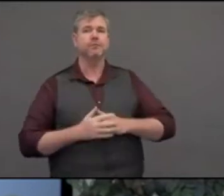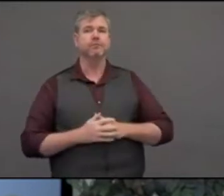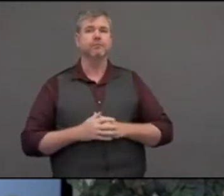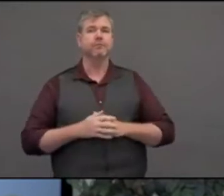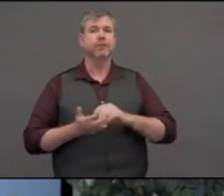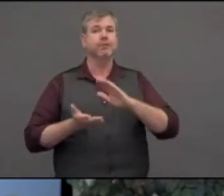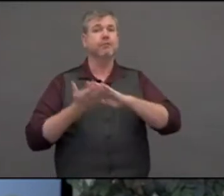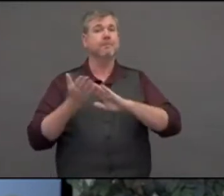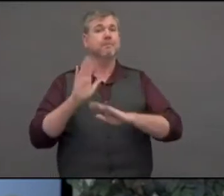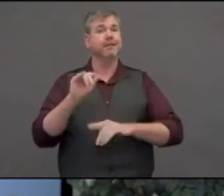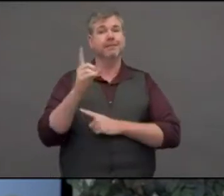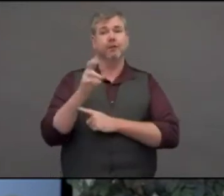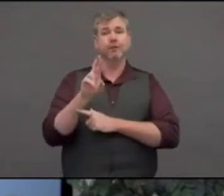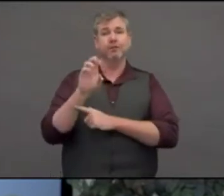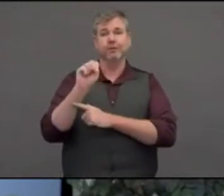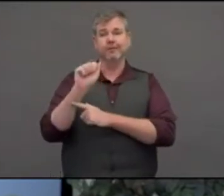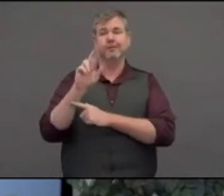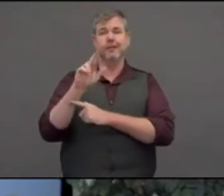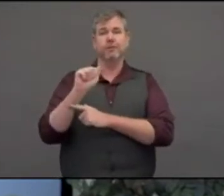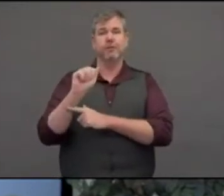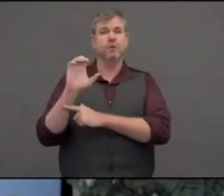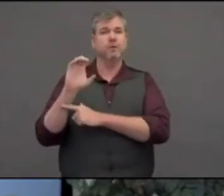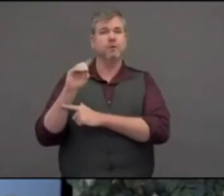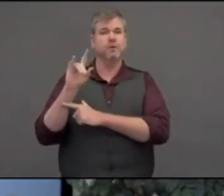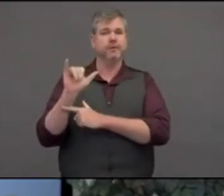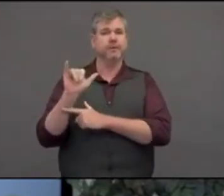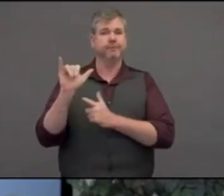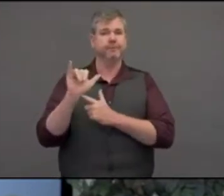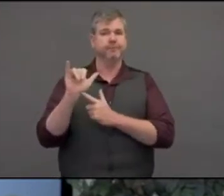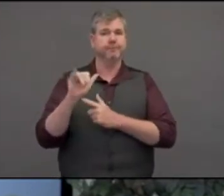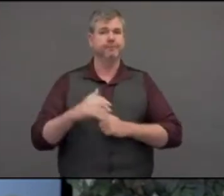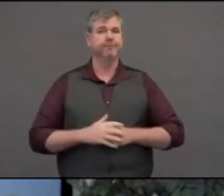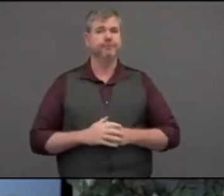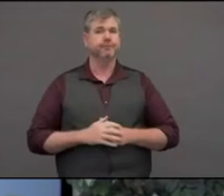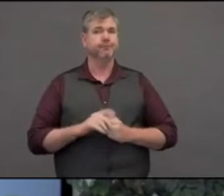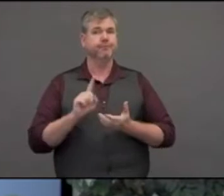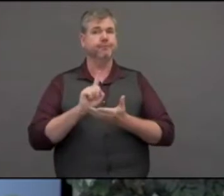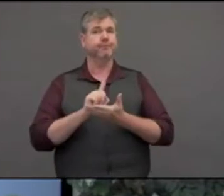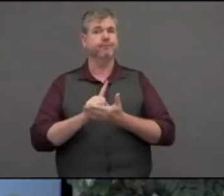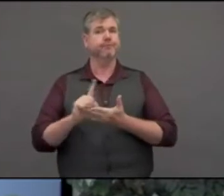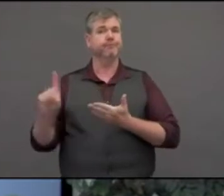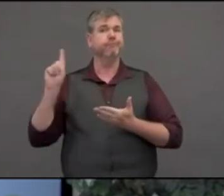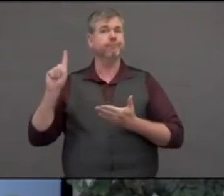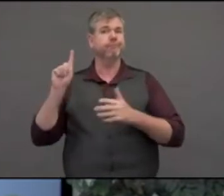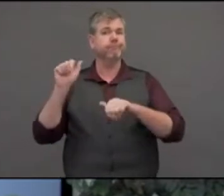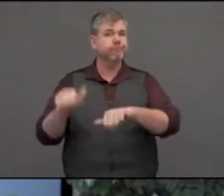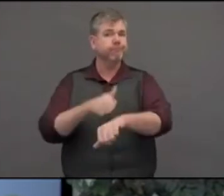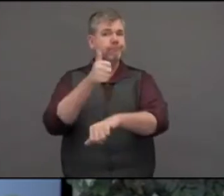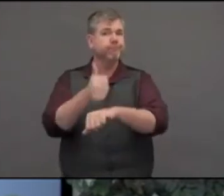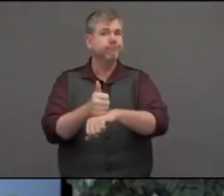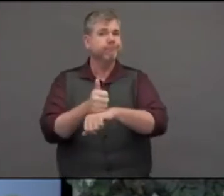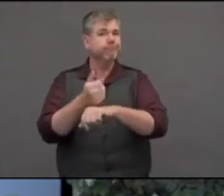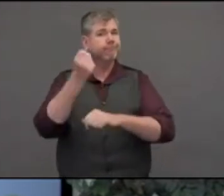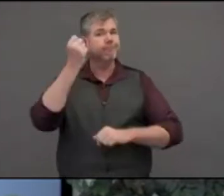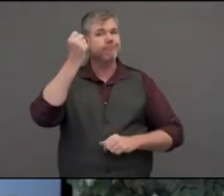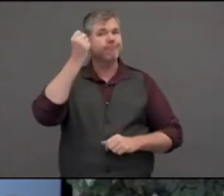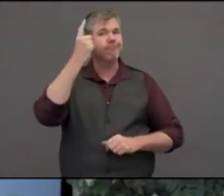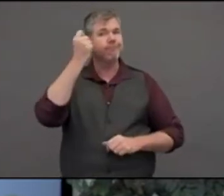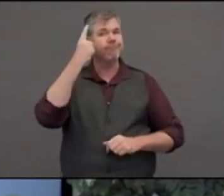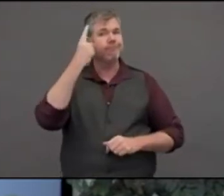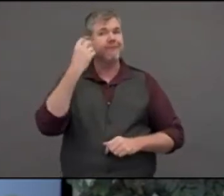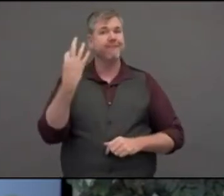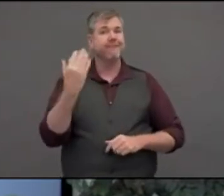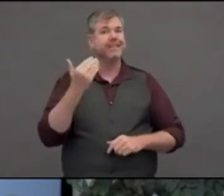testing. So it was issued last week. It goes into effect on Friday of this week. So can you tell us,